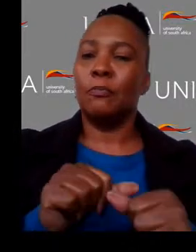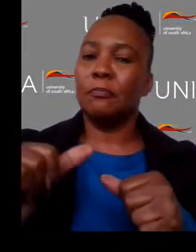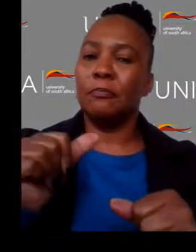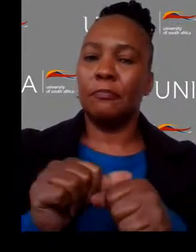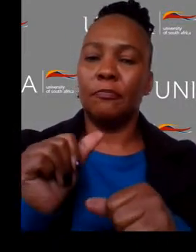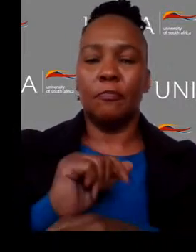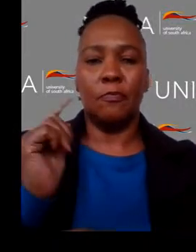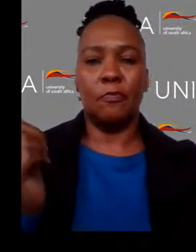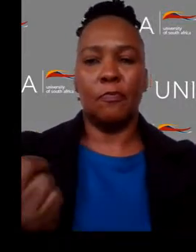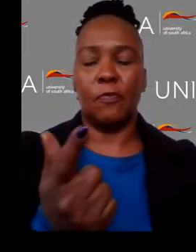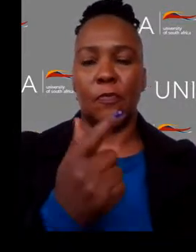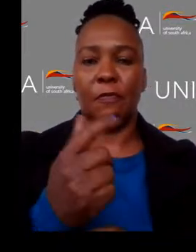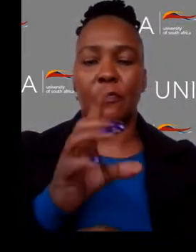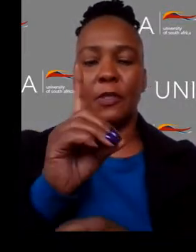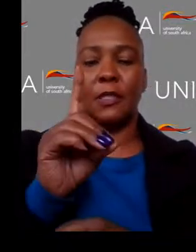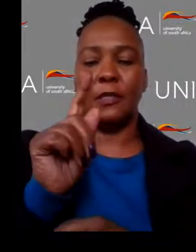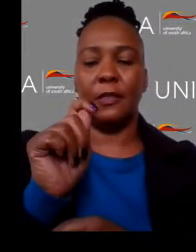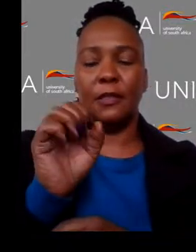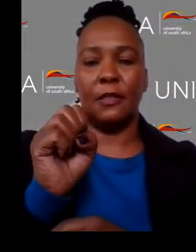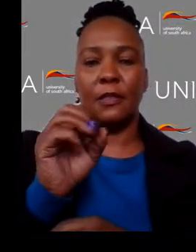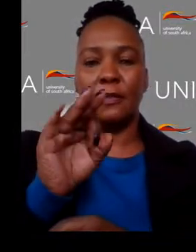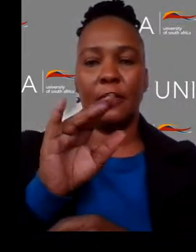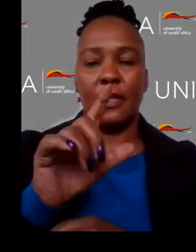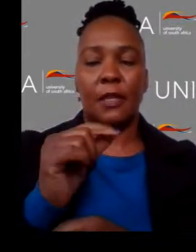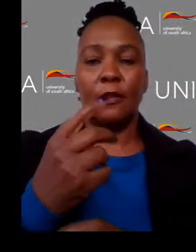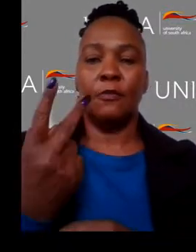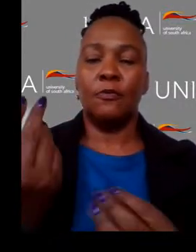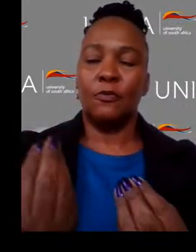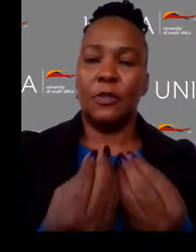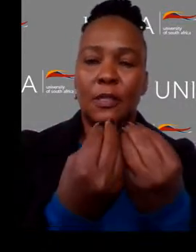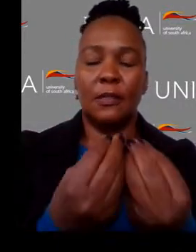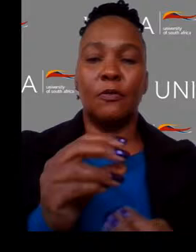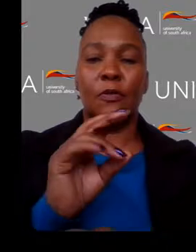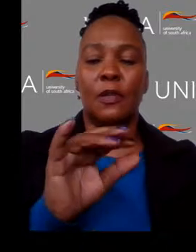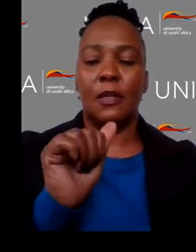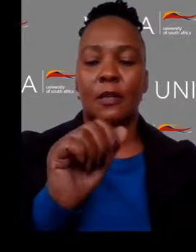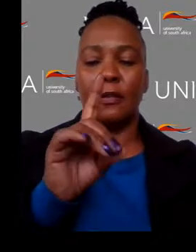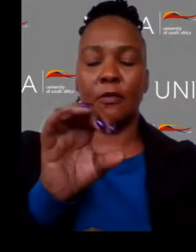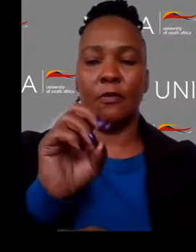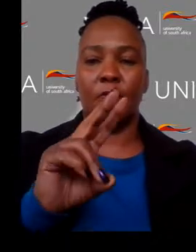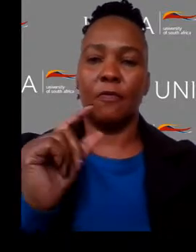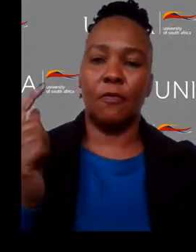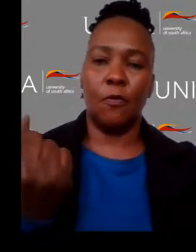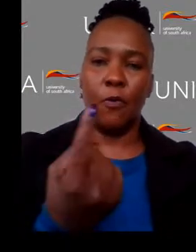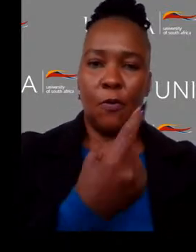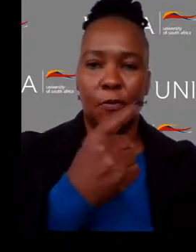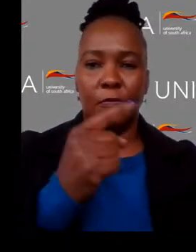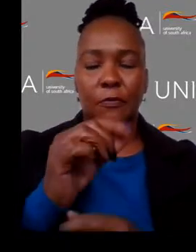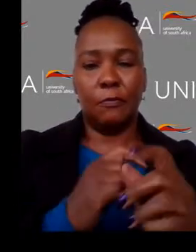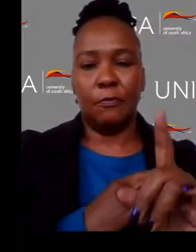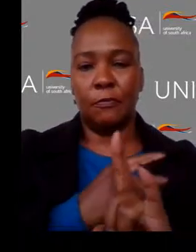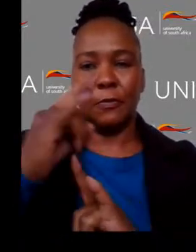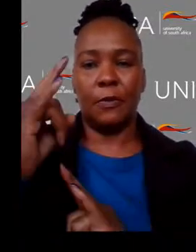from DTSFM and Adolf. May all of you pass. Thank